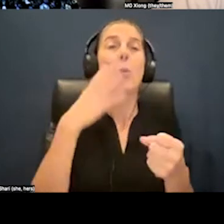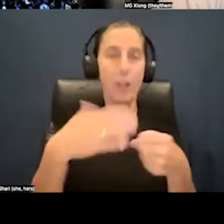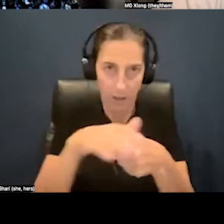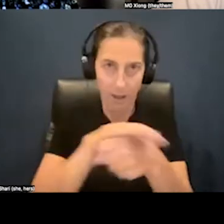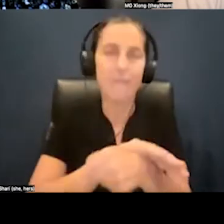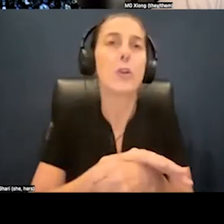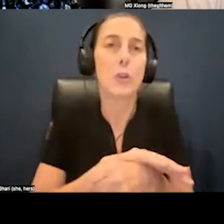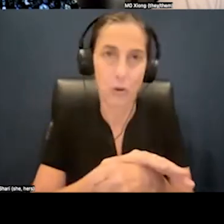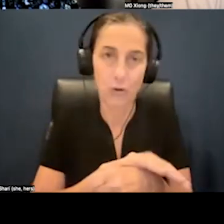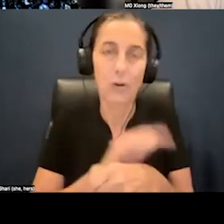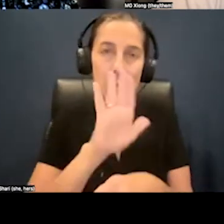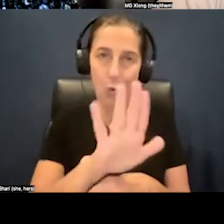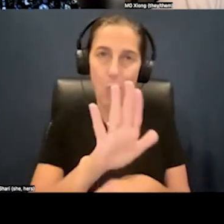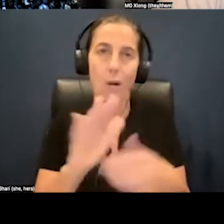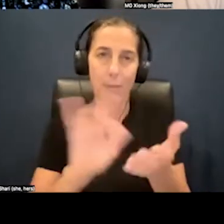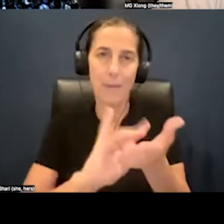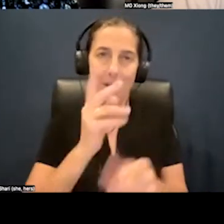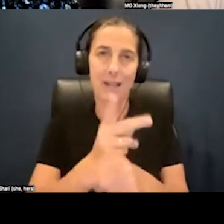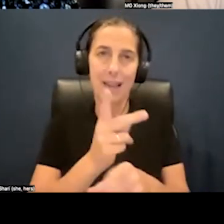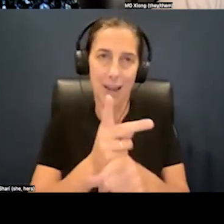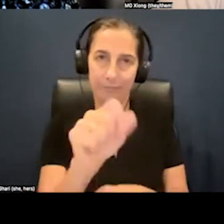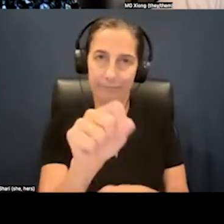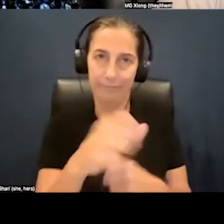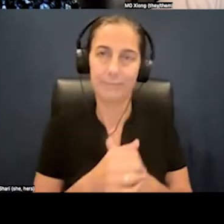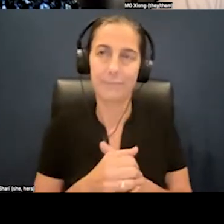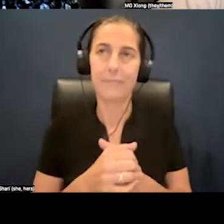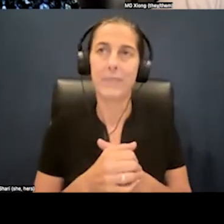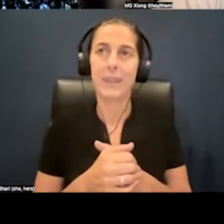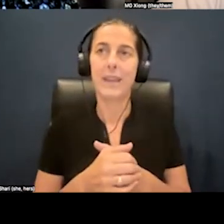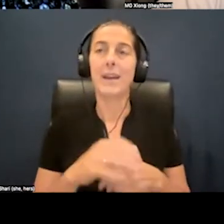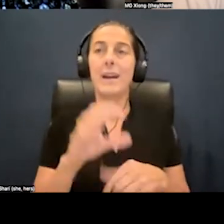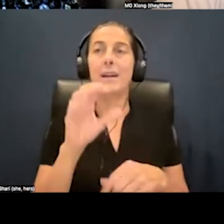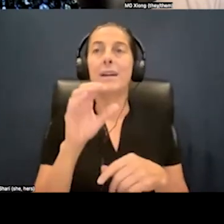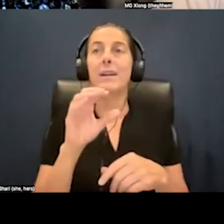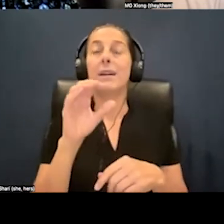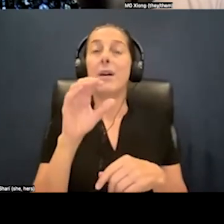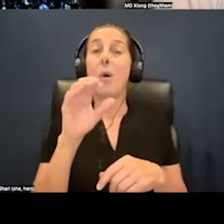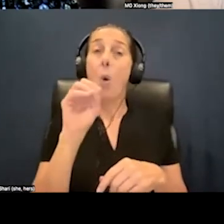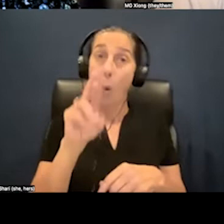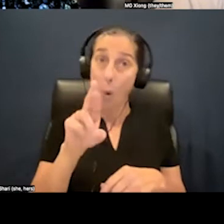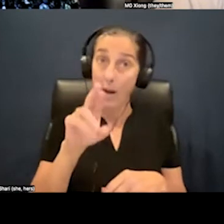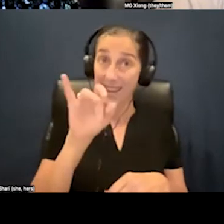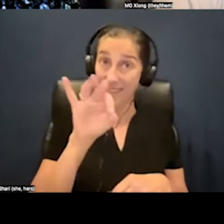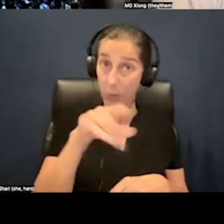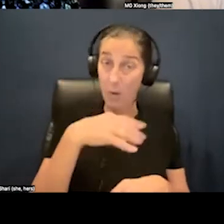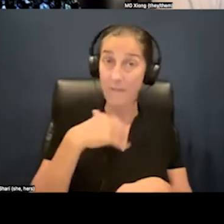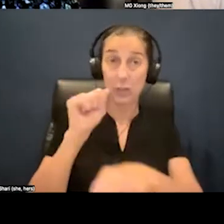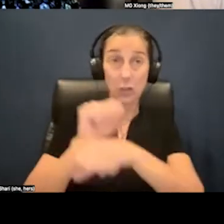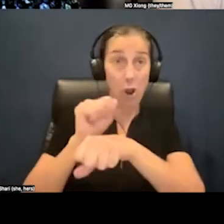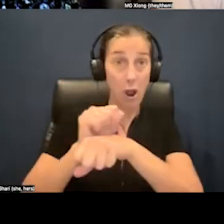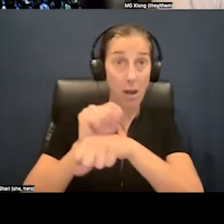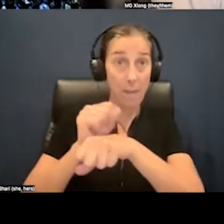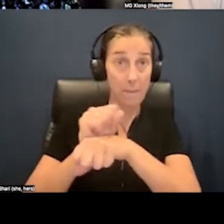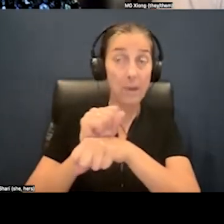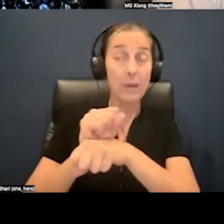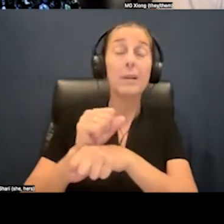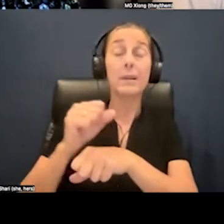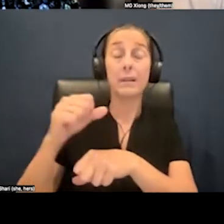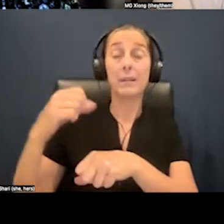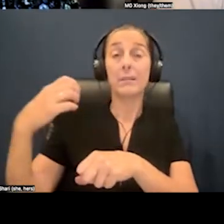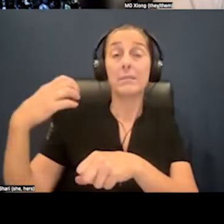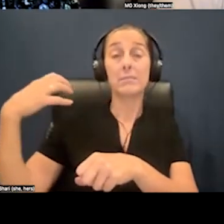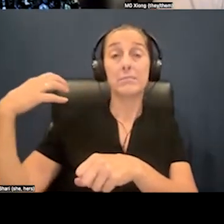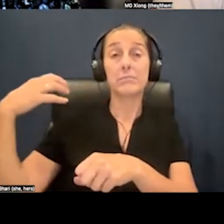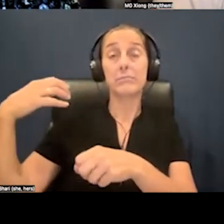Or make sure you work with your employer if you have an employer or your school